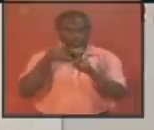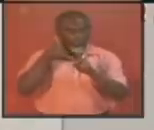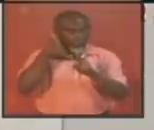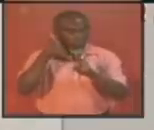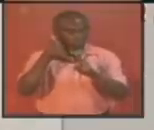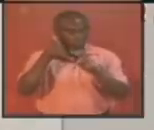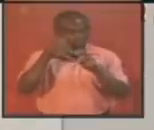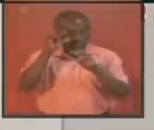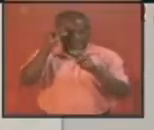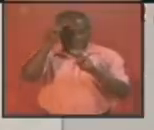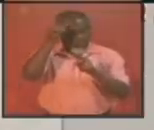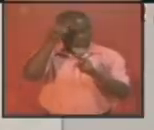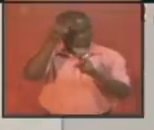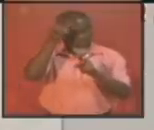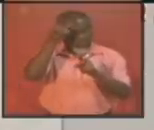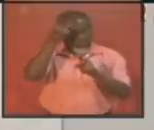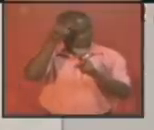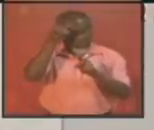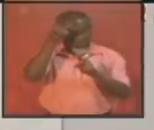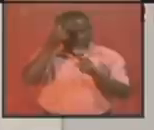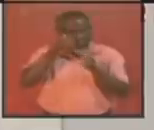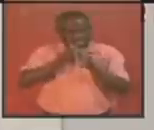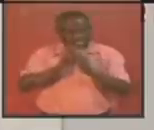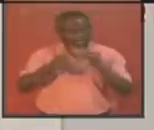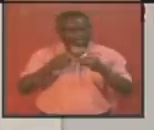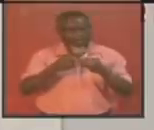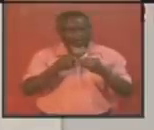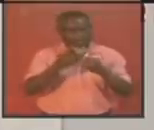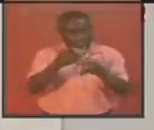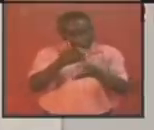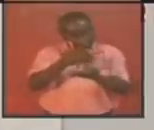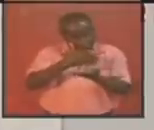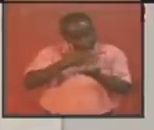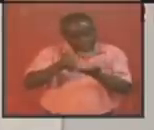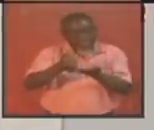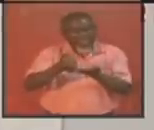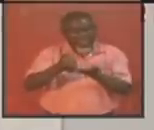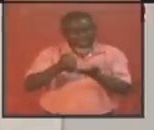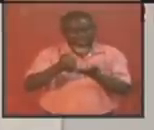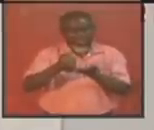with respect to the purchase of Covishield in the amount of